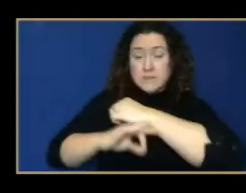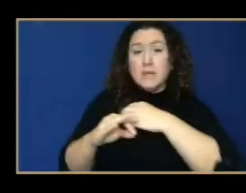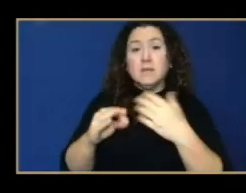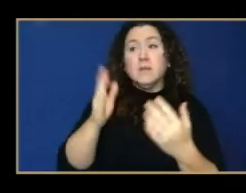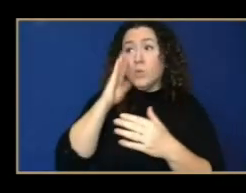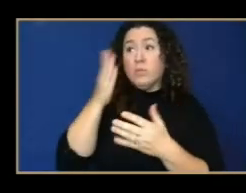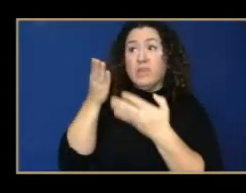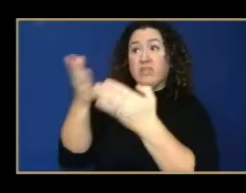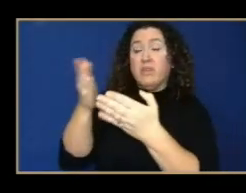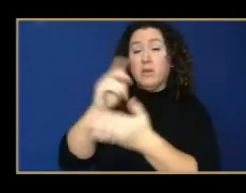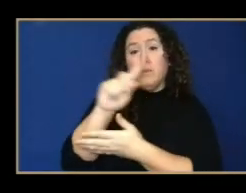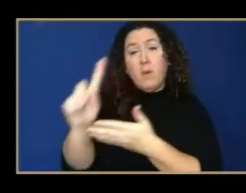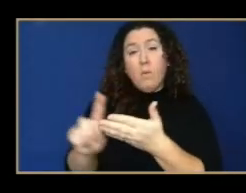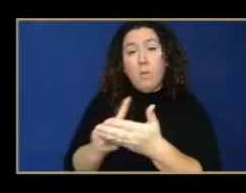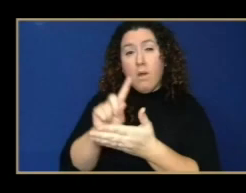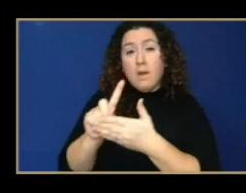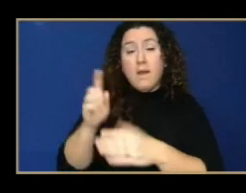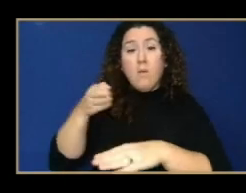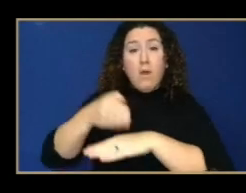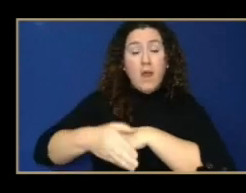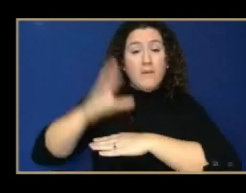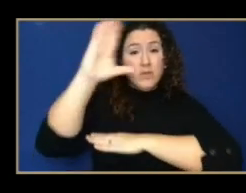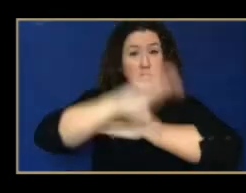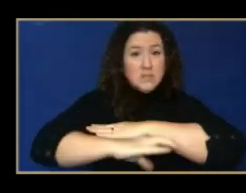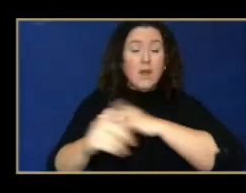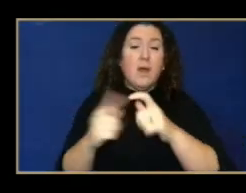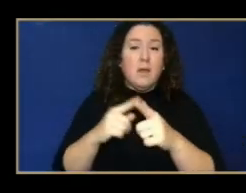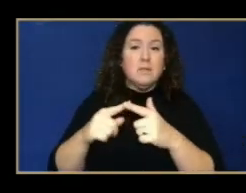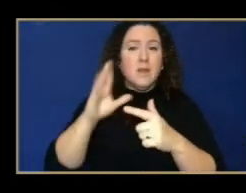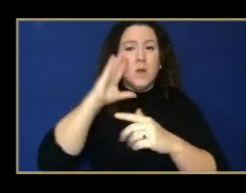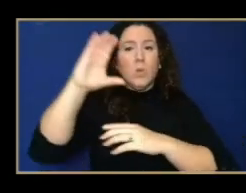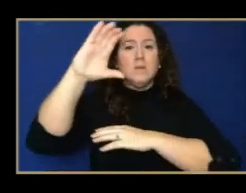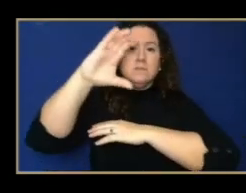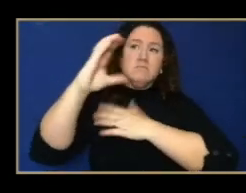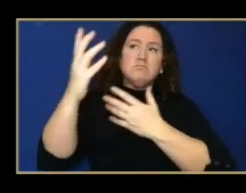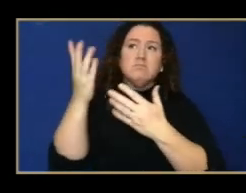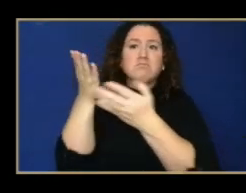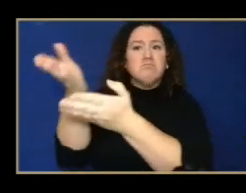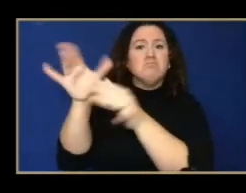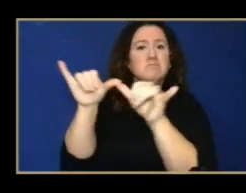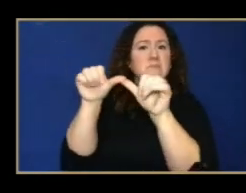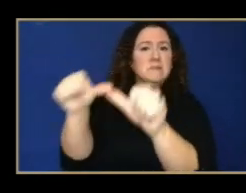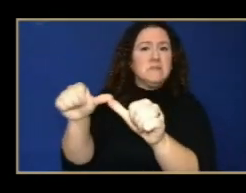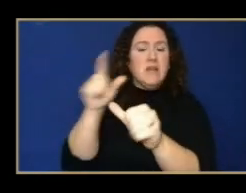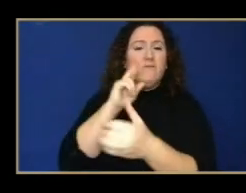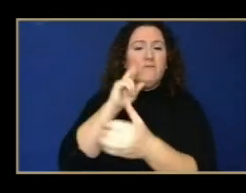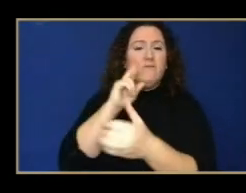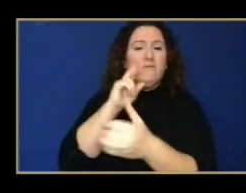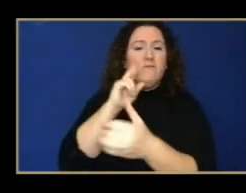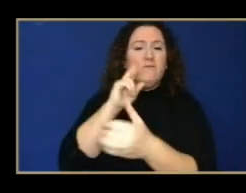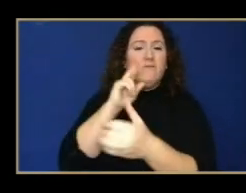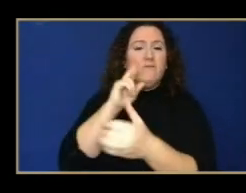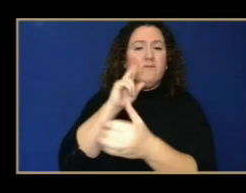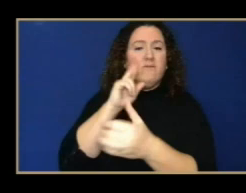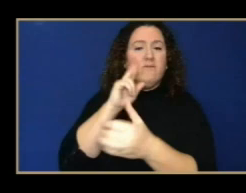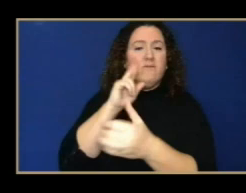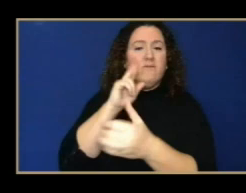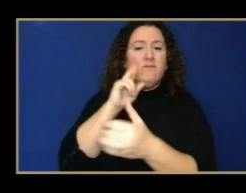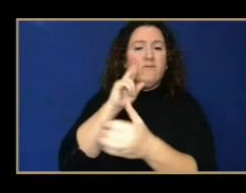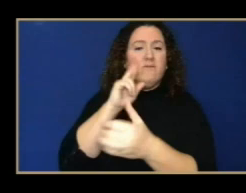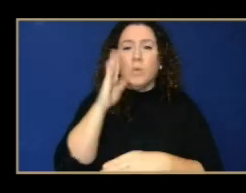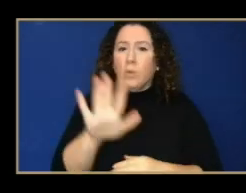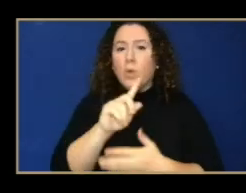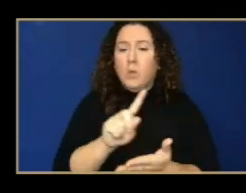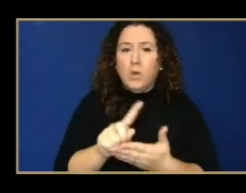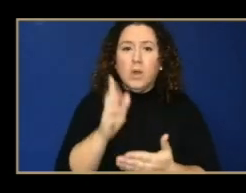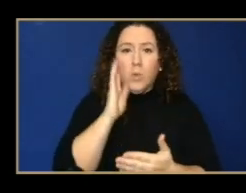set about 2 hours after sunset, more or less. So you have about an hour or so window, and that time is going to be